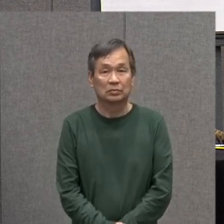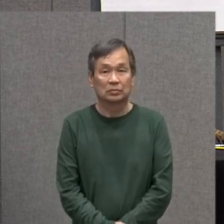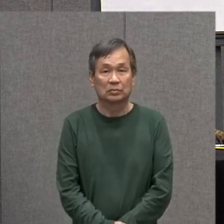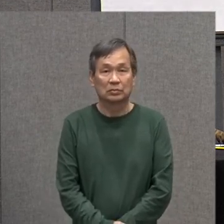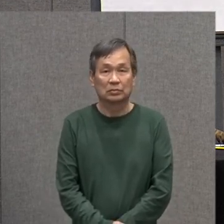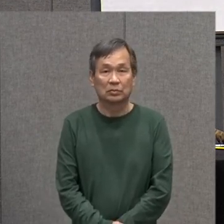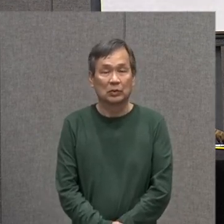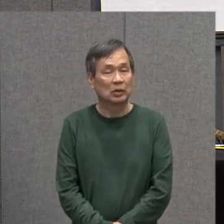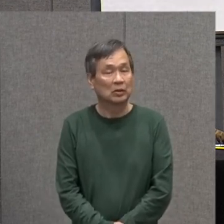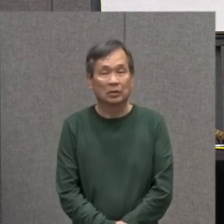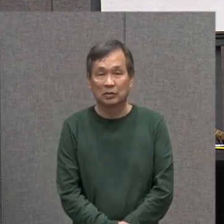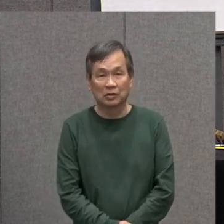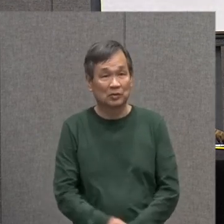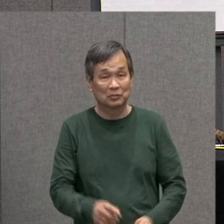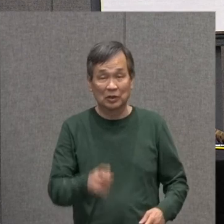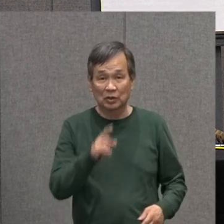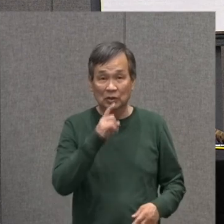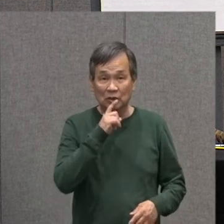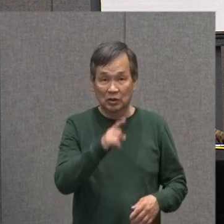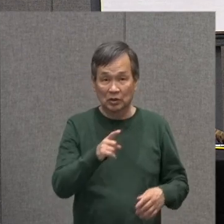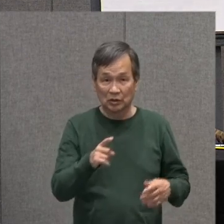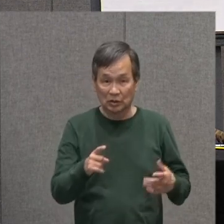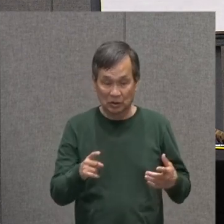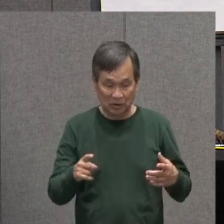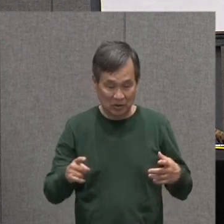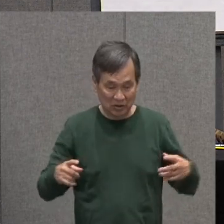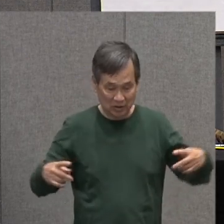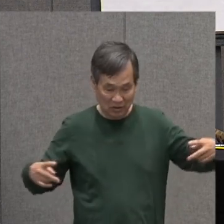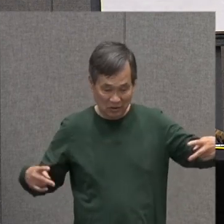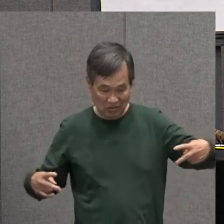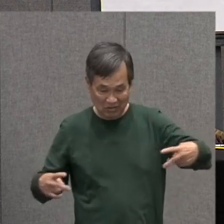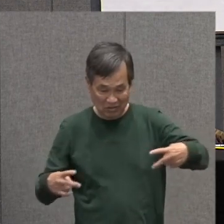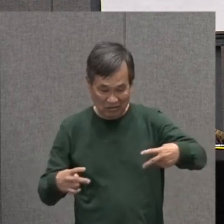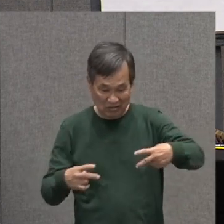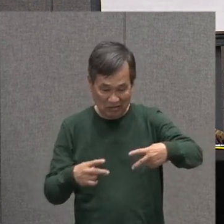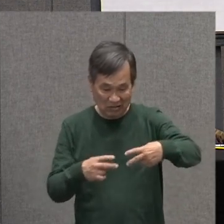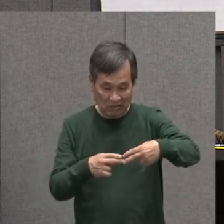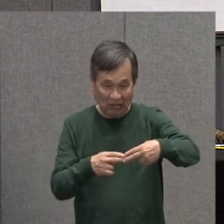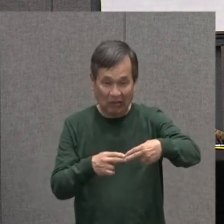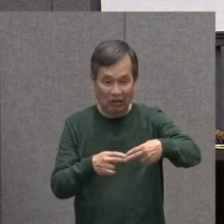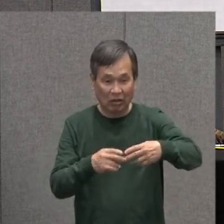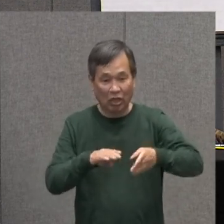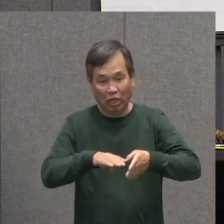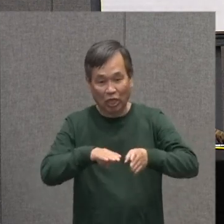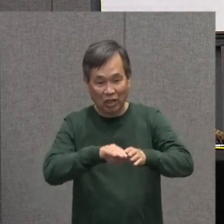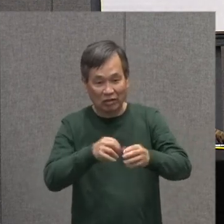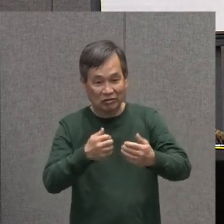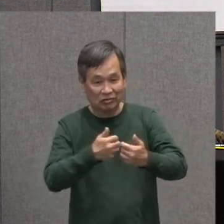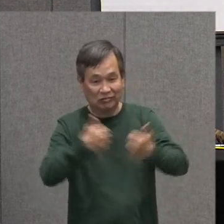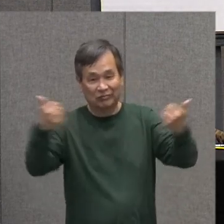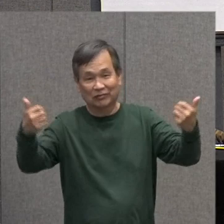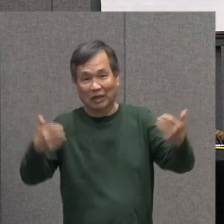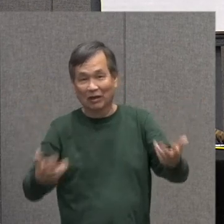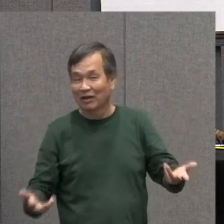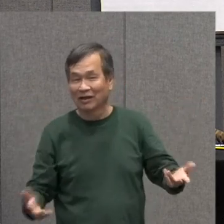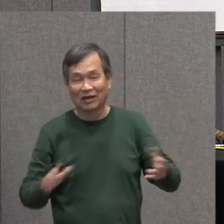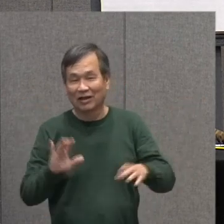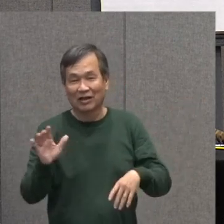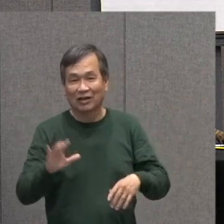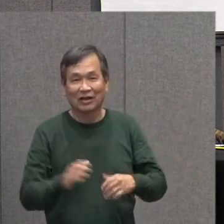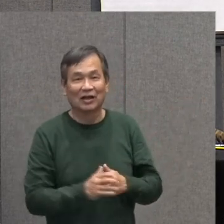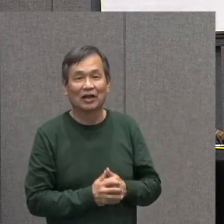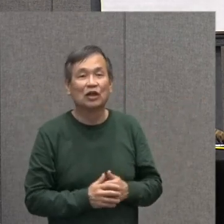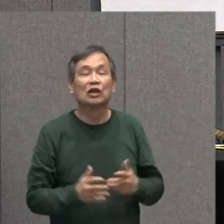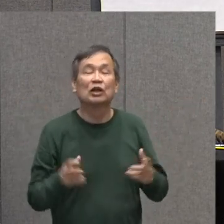the lines don't touch, because if the lines touch and you cut, what's going to happen? They're going to cut off. That's right. You're going to cut off the